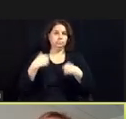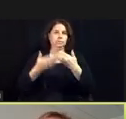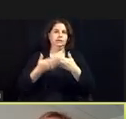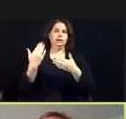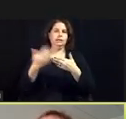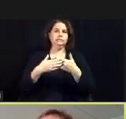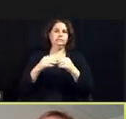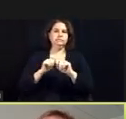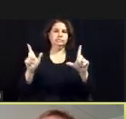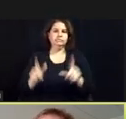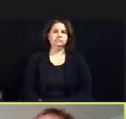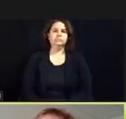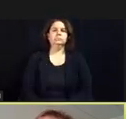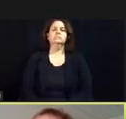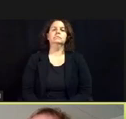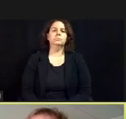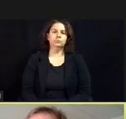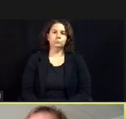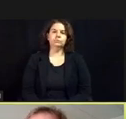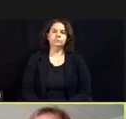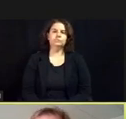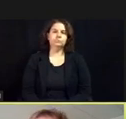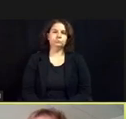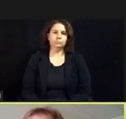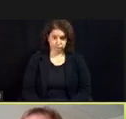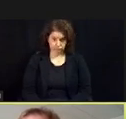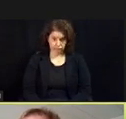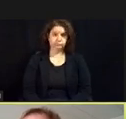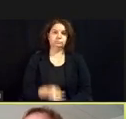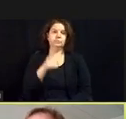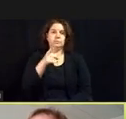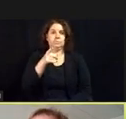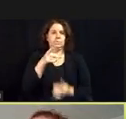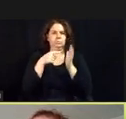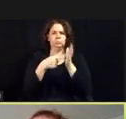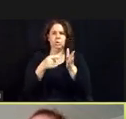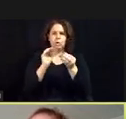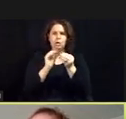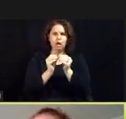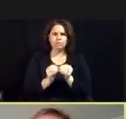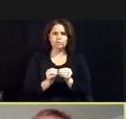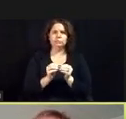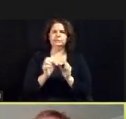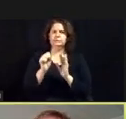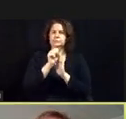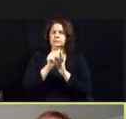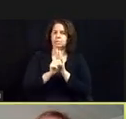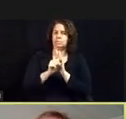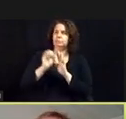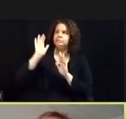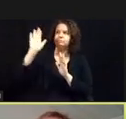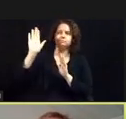These are the metrics, the indicators the state has put forward to determine which tier counties fall into.